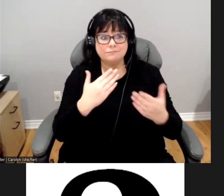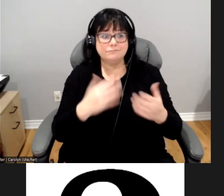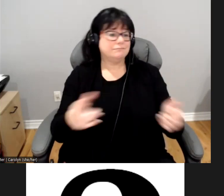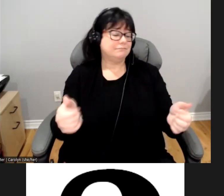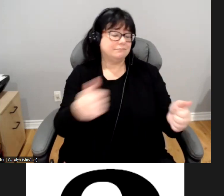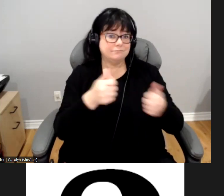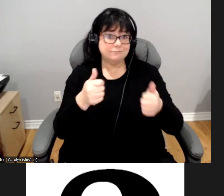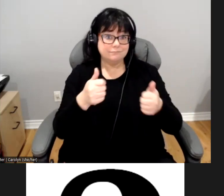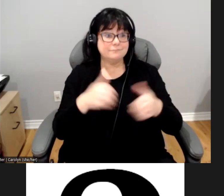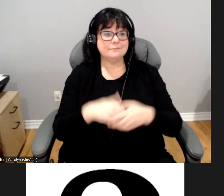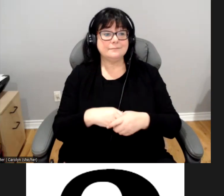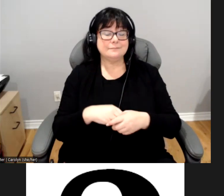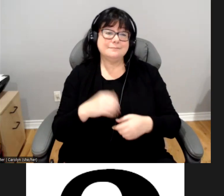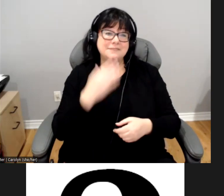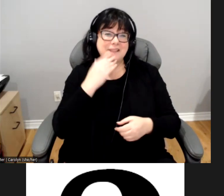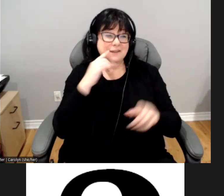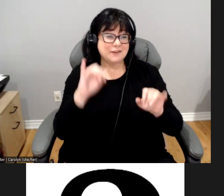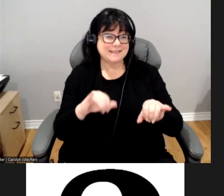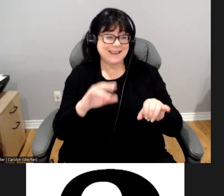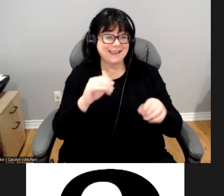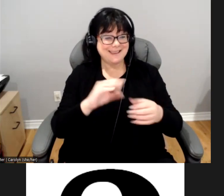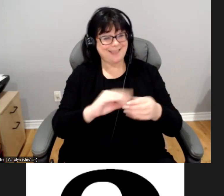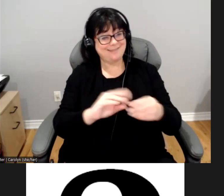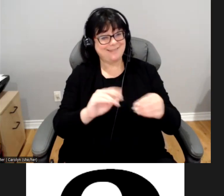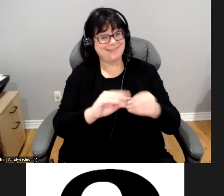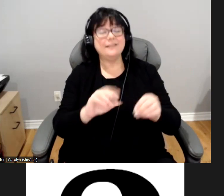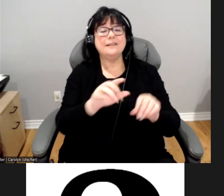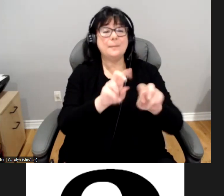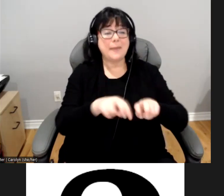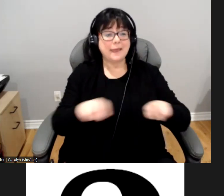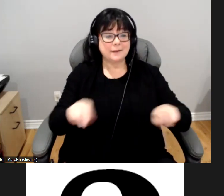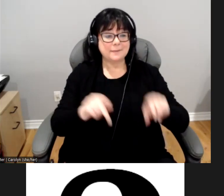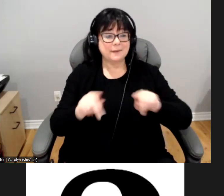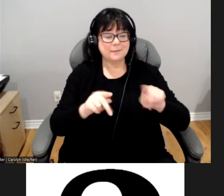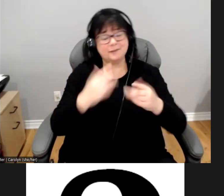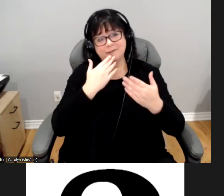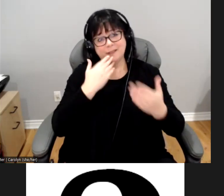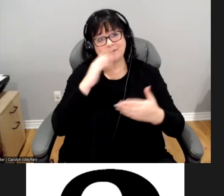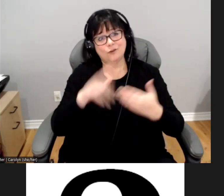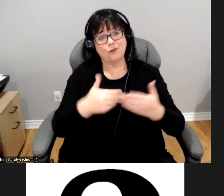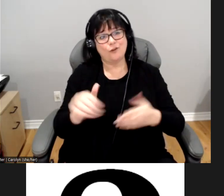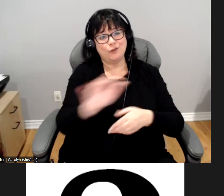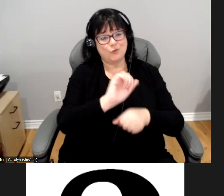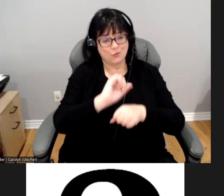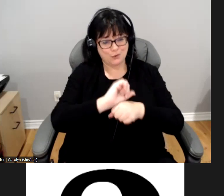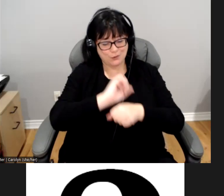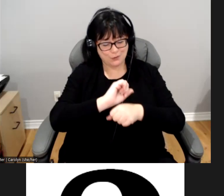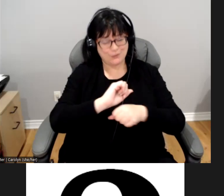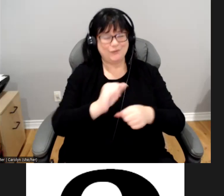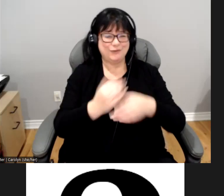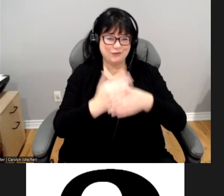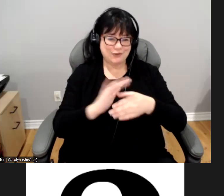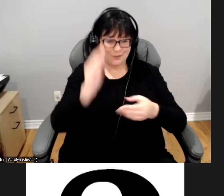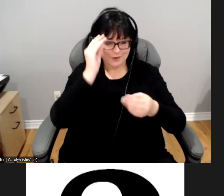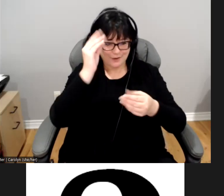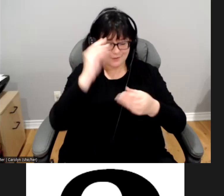so much for sticking around and listening to us. And thank you to our panelists for all the work you did and for sharing all of your information. It